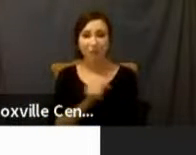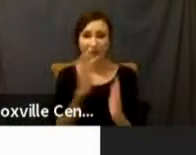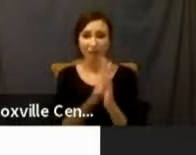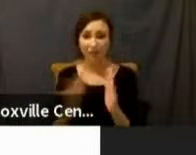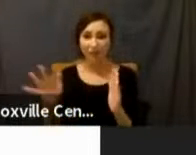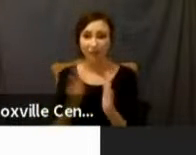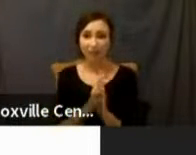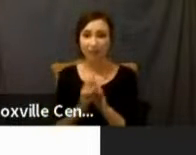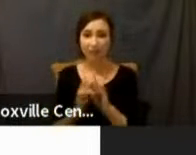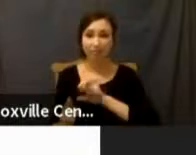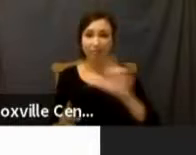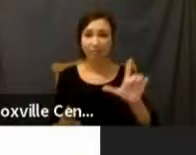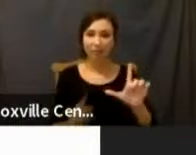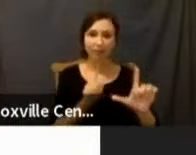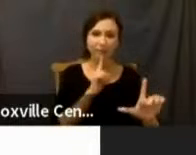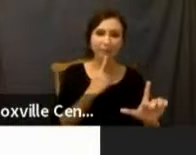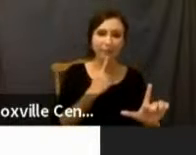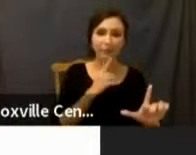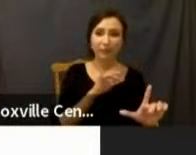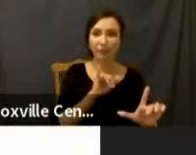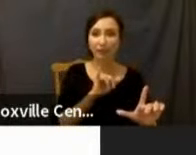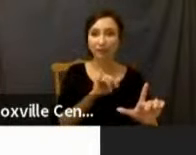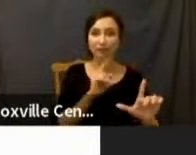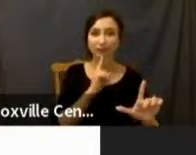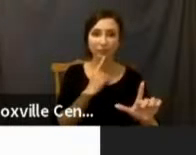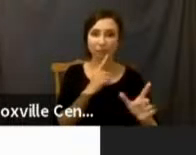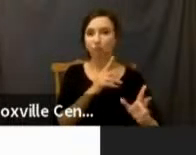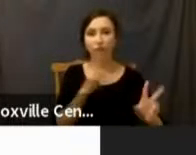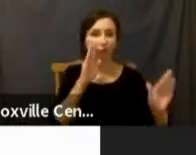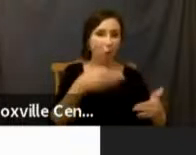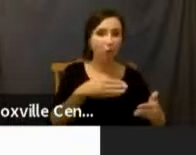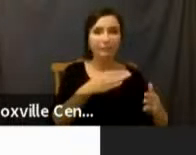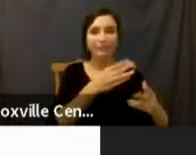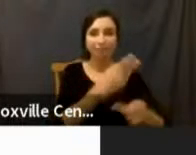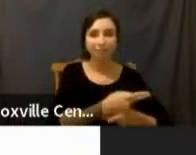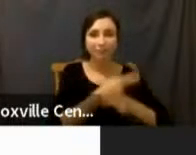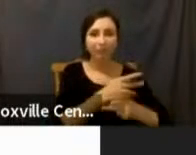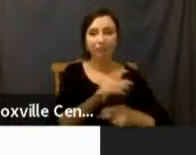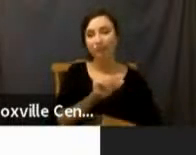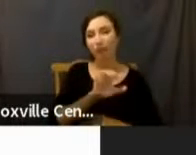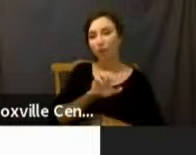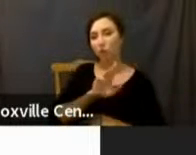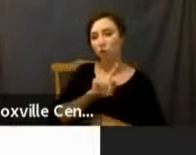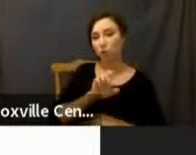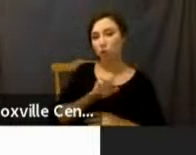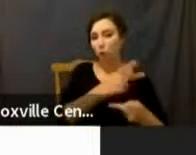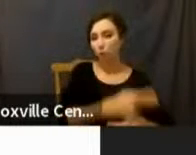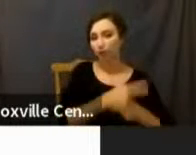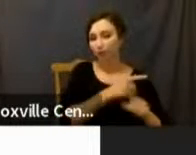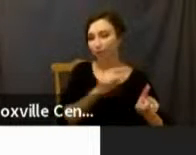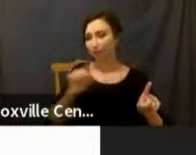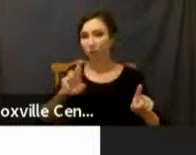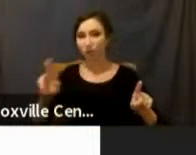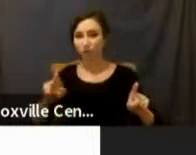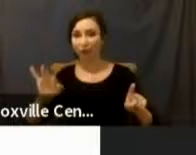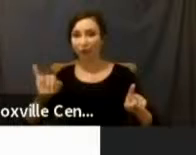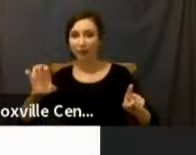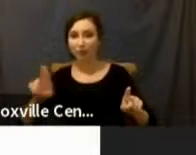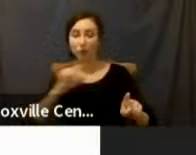is in acute care. On the right-hand side is ICU. And so while acute care is very much driven by those 45 and